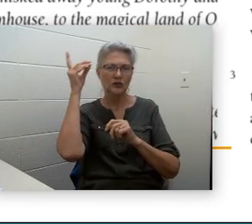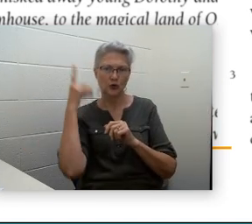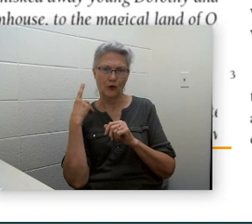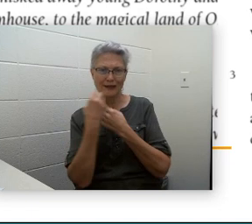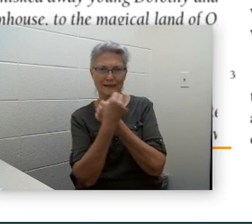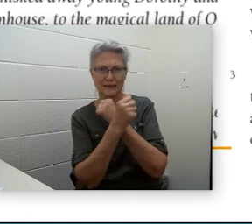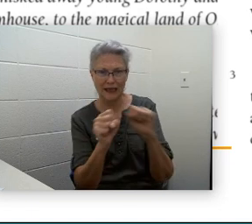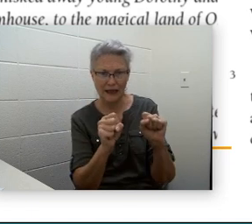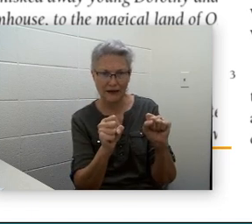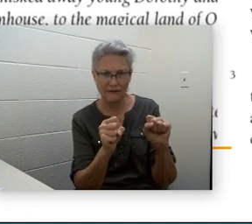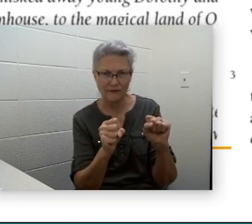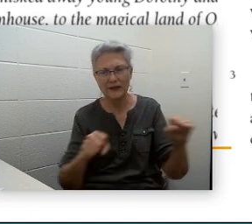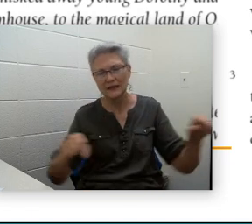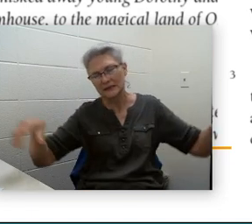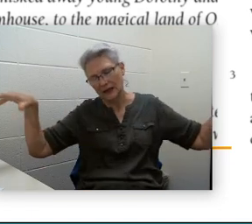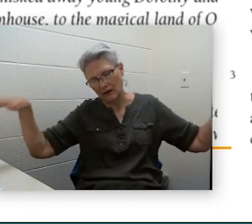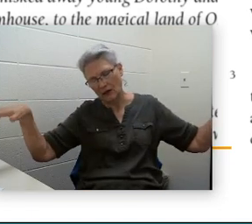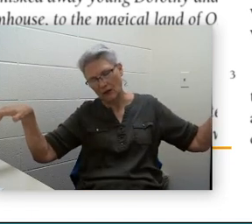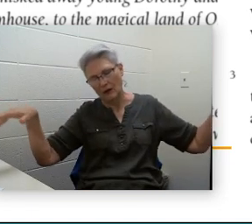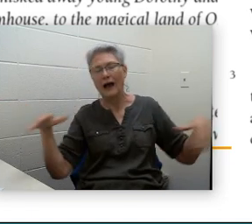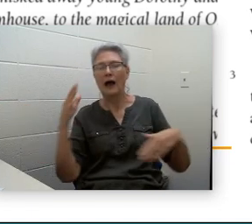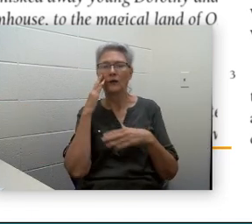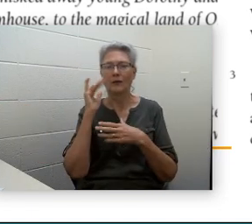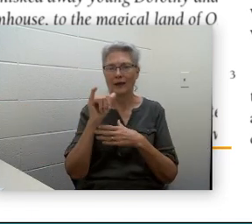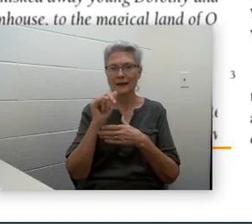is really important for me to underline.